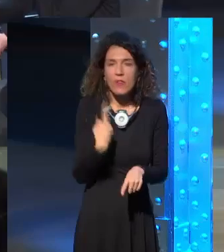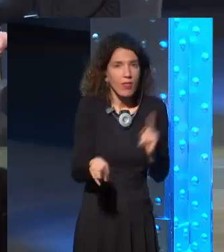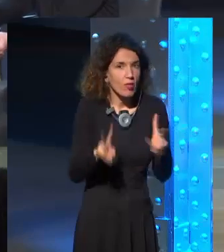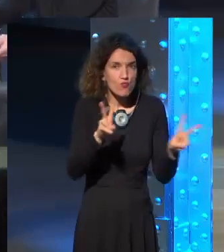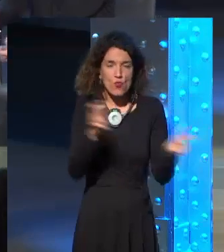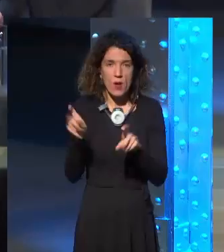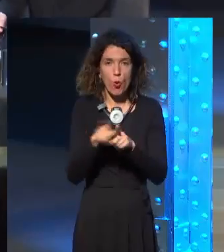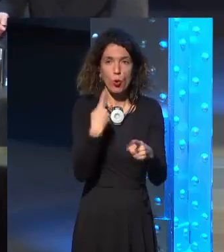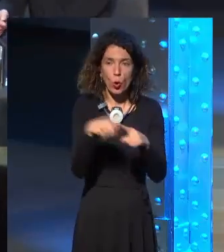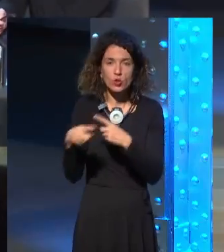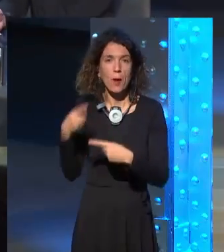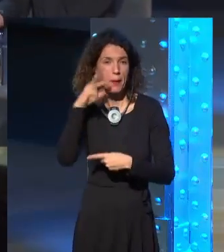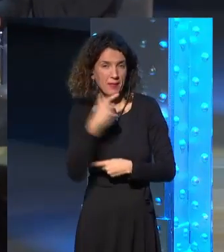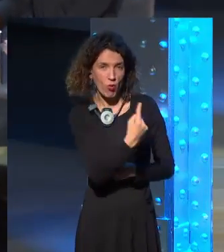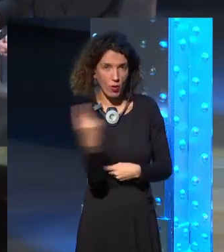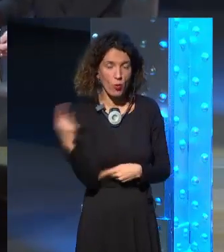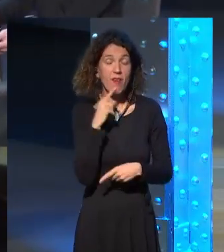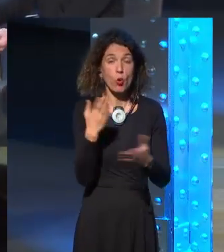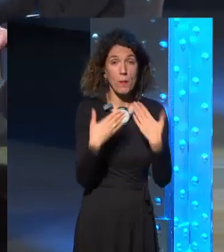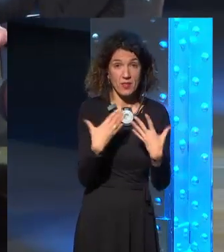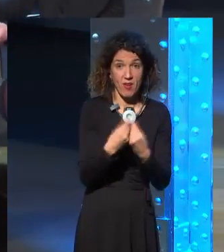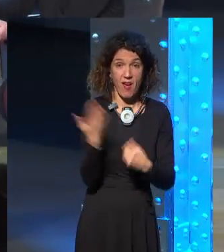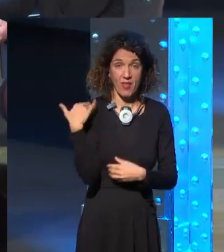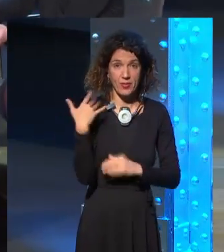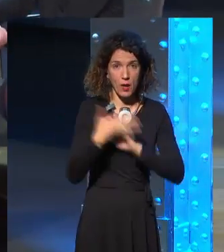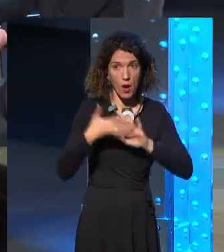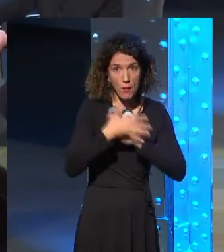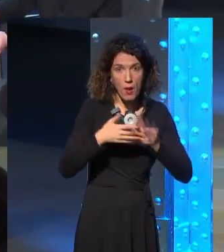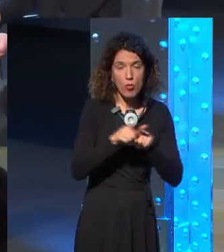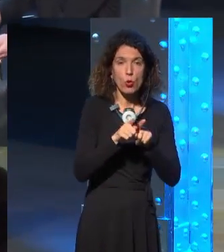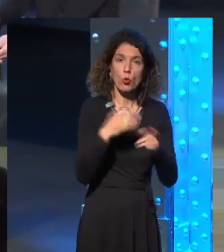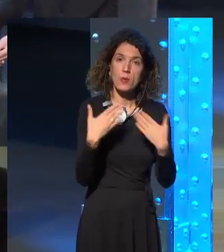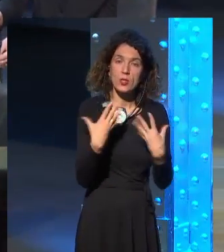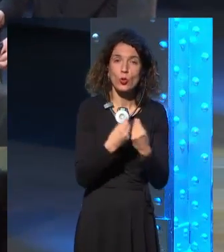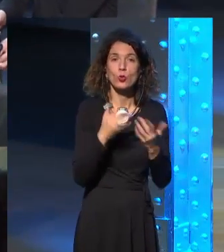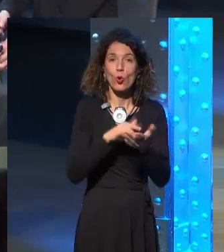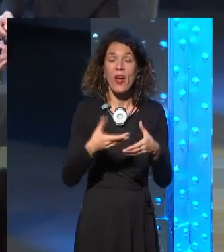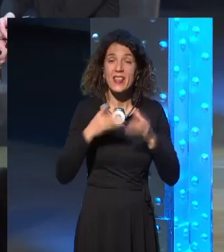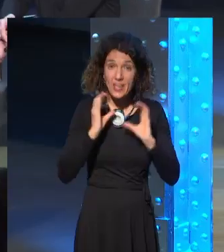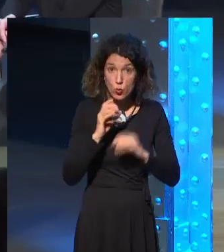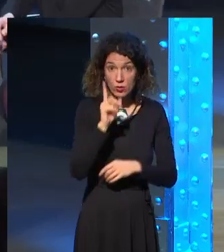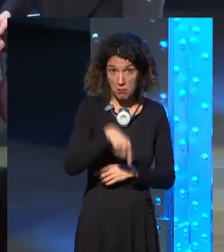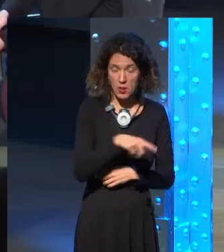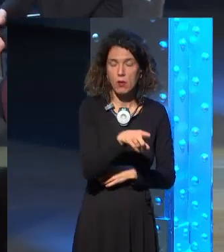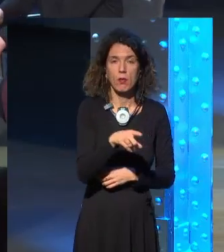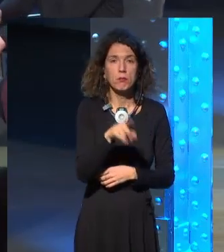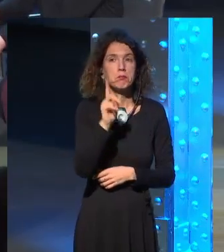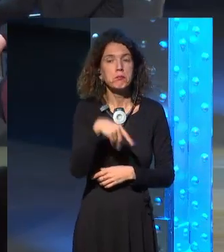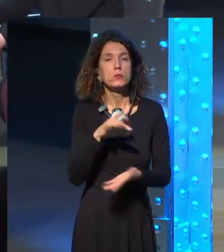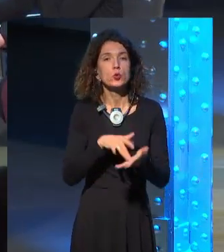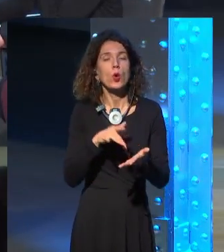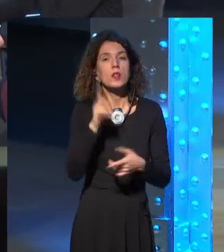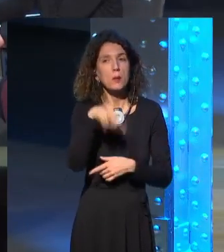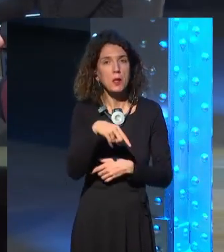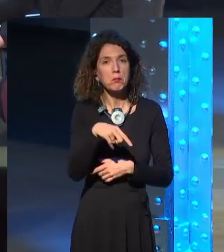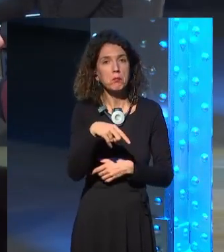the conversation we had with you earlier, the conversations we had over breakfast, when we walk around Madrid, when